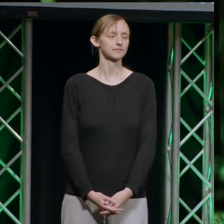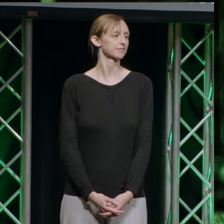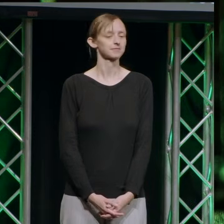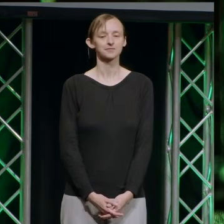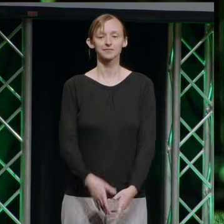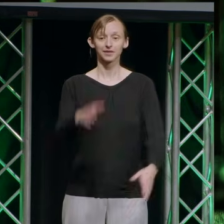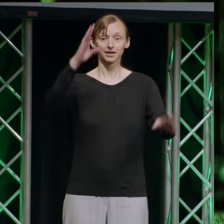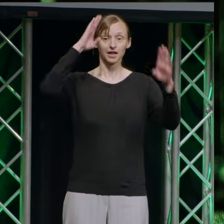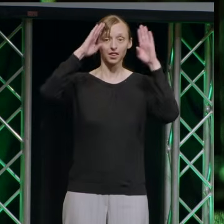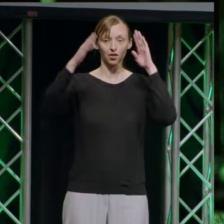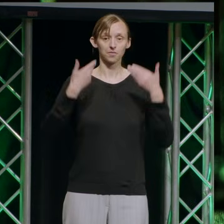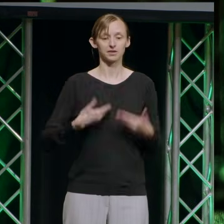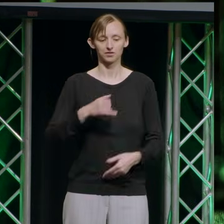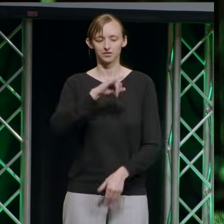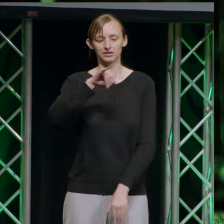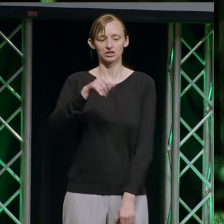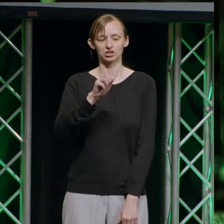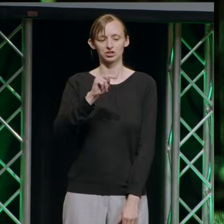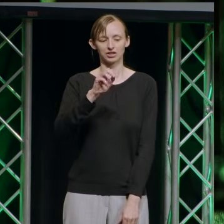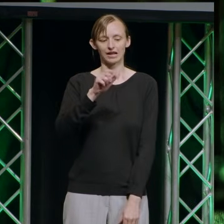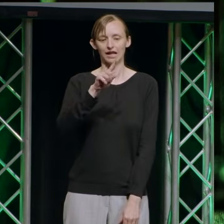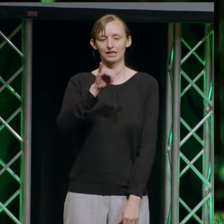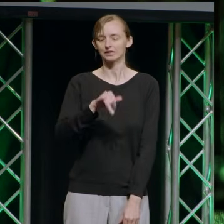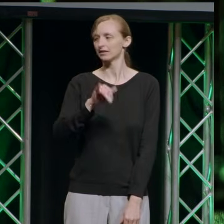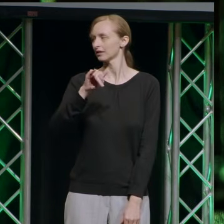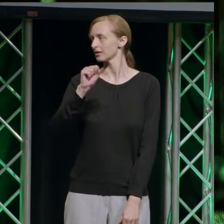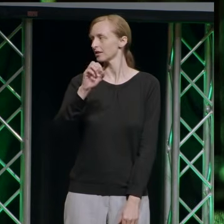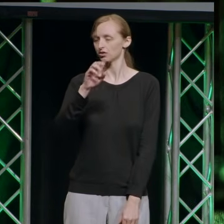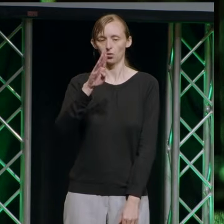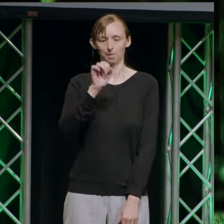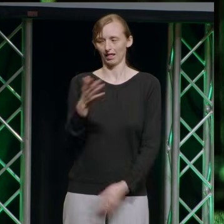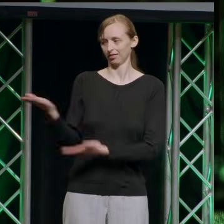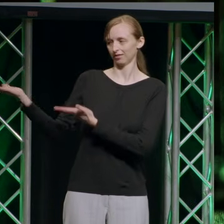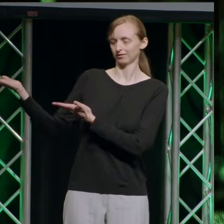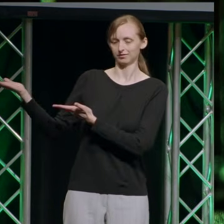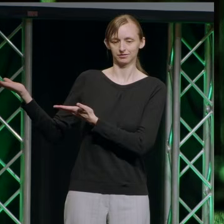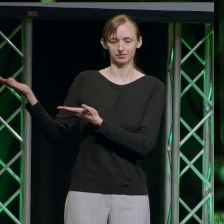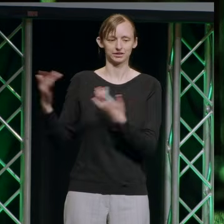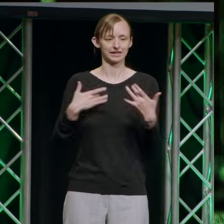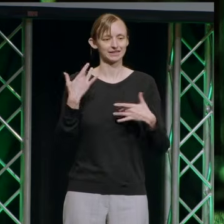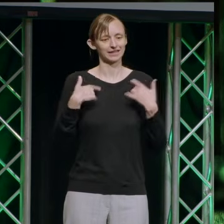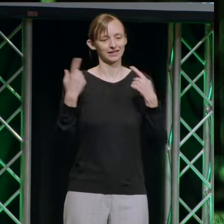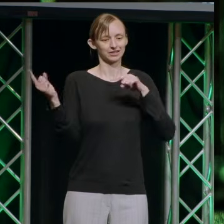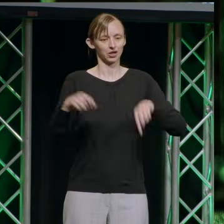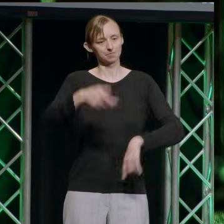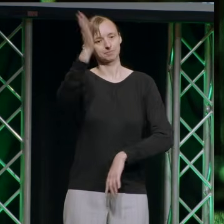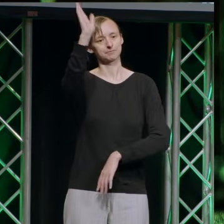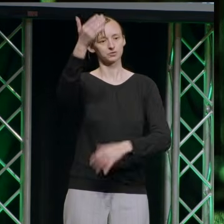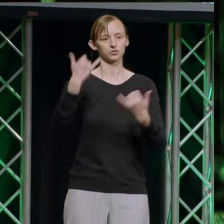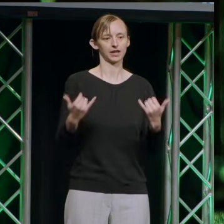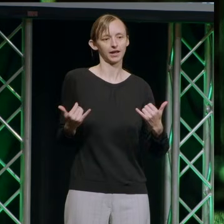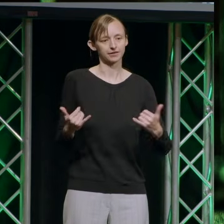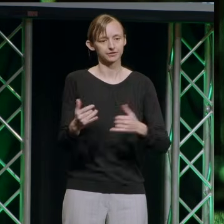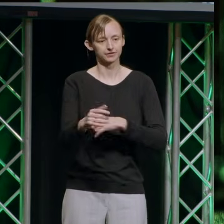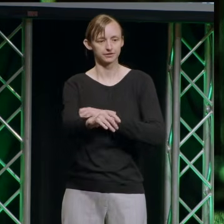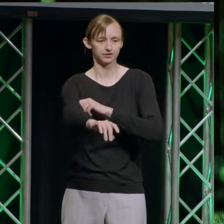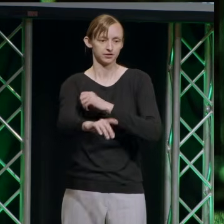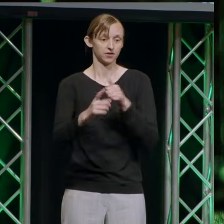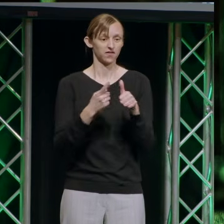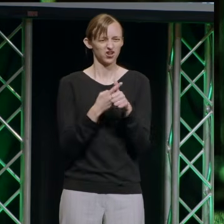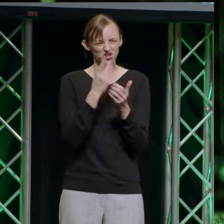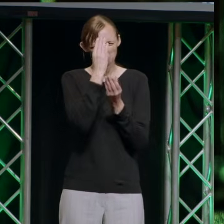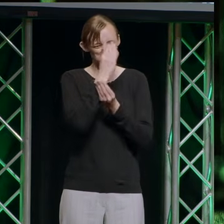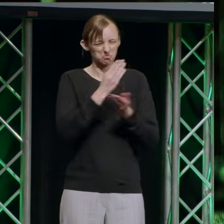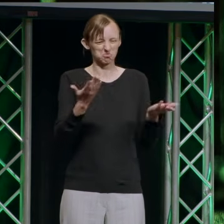Hi, everybody. I'm Jinali, and this is Isabel, and we're excited to be presenting to you all today. Before I begin, I want to tell you a little